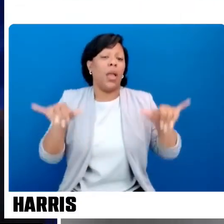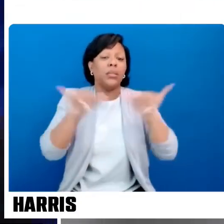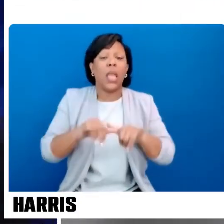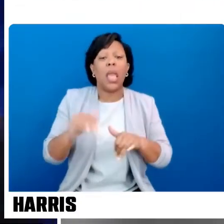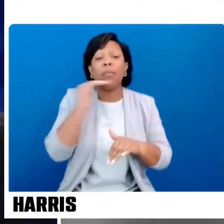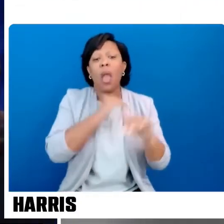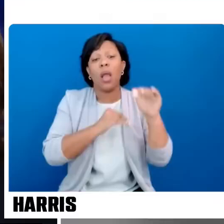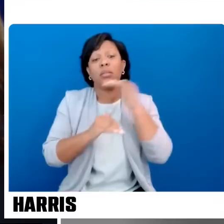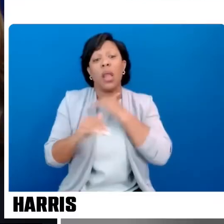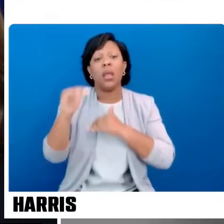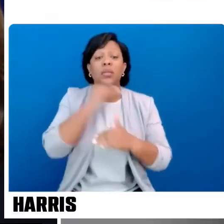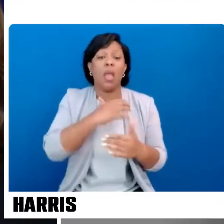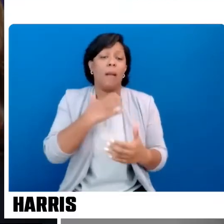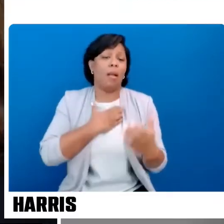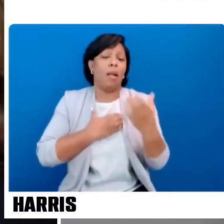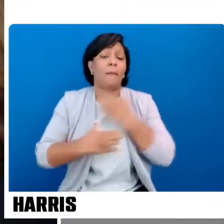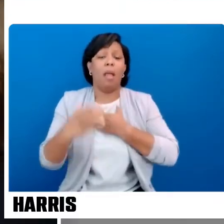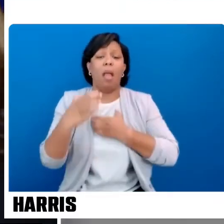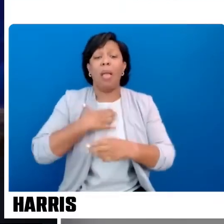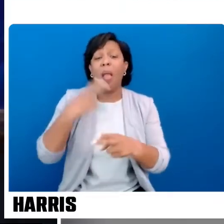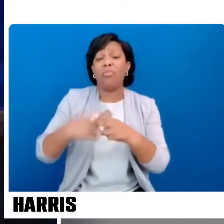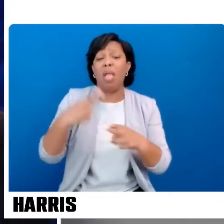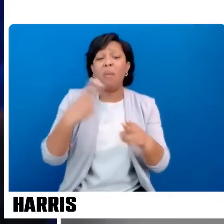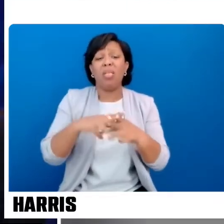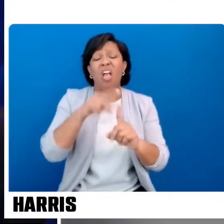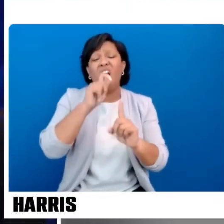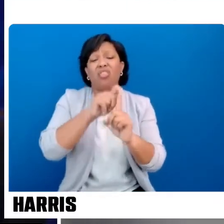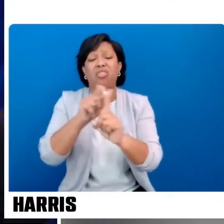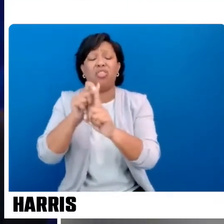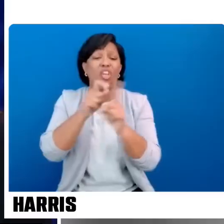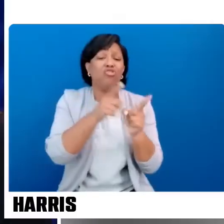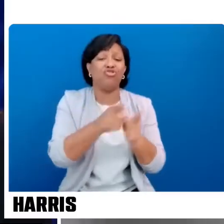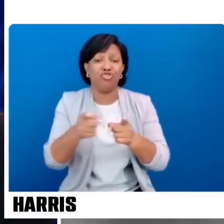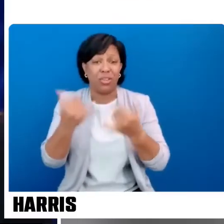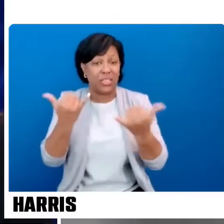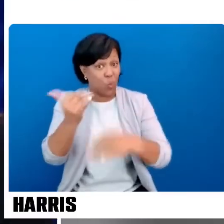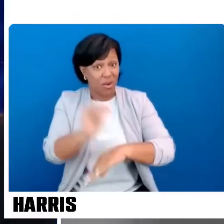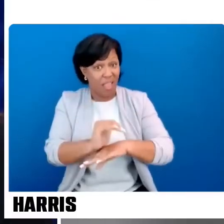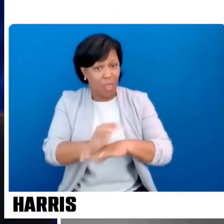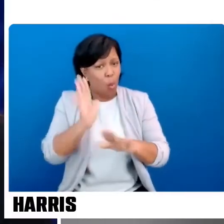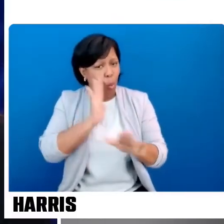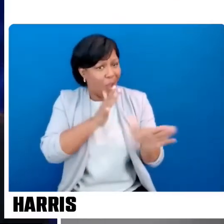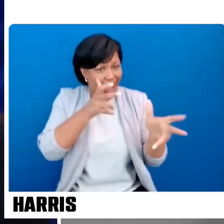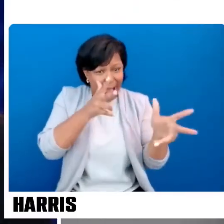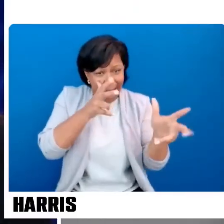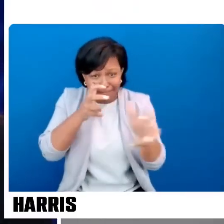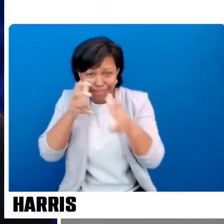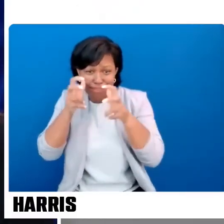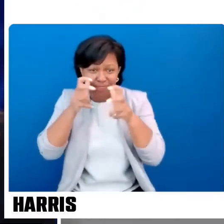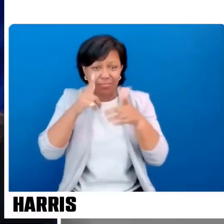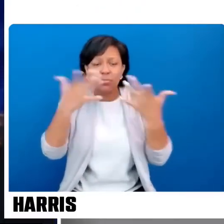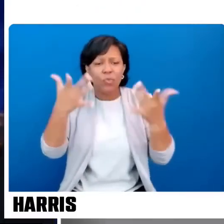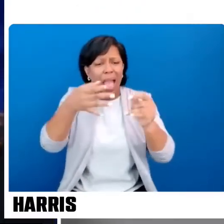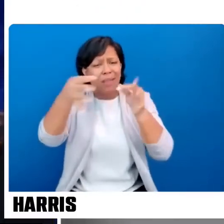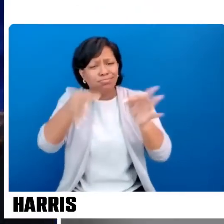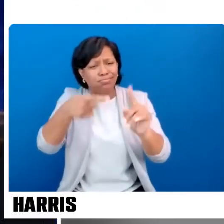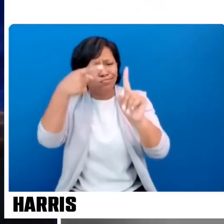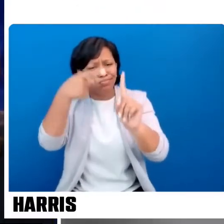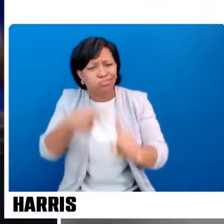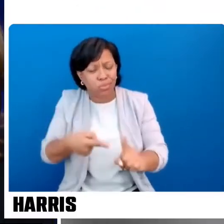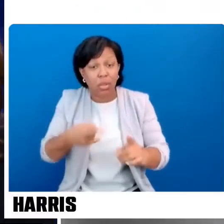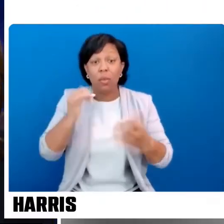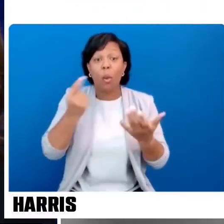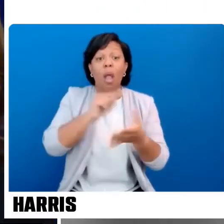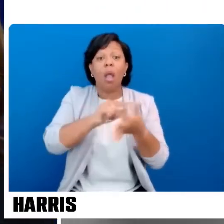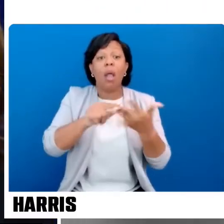name-calling. What you're going to hear tonight is a detailed and dangerous plan called Project 2025 that the former